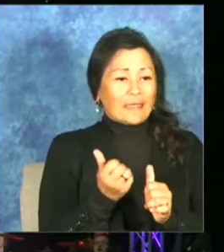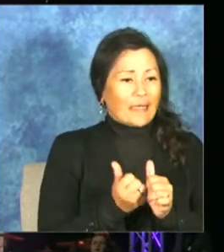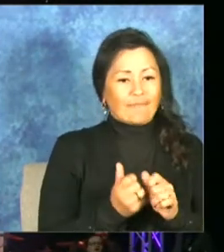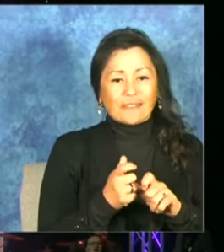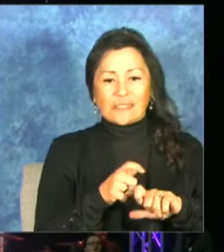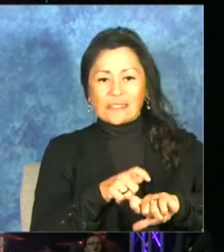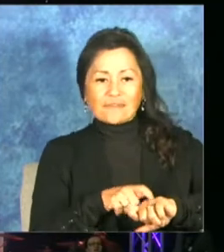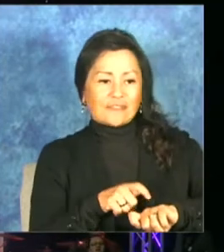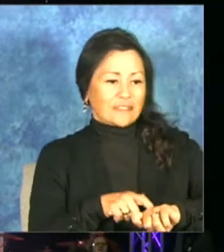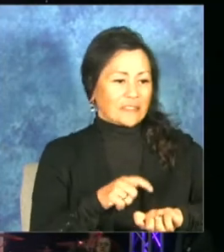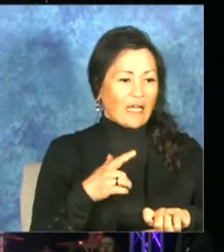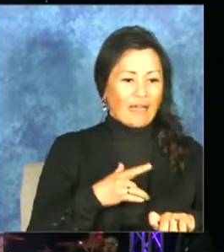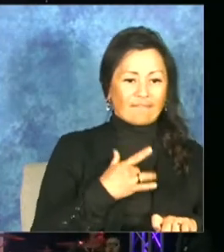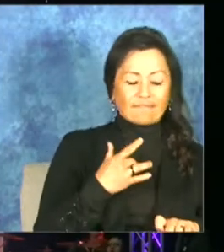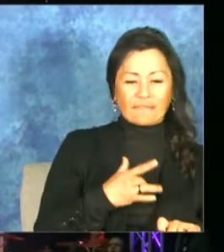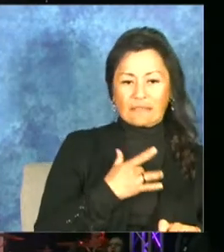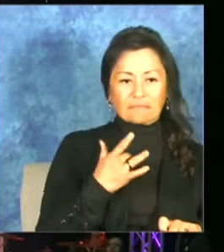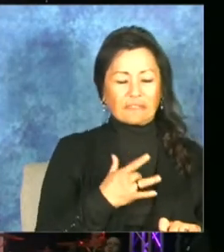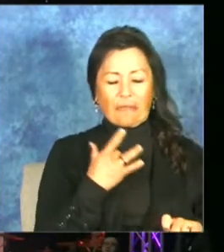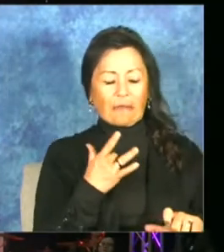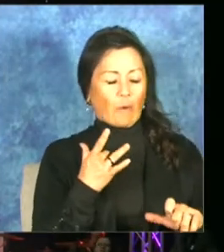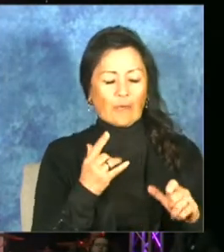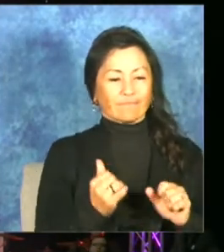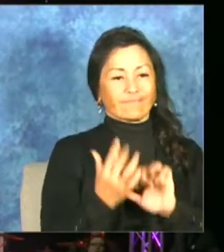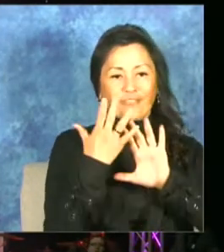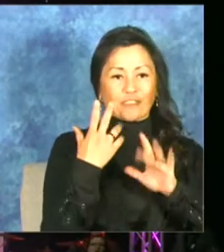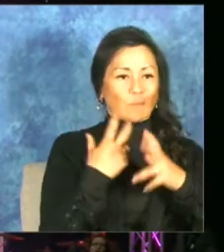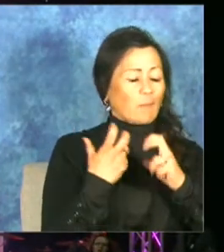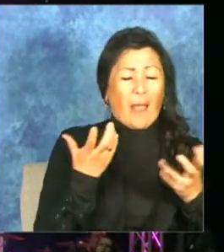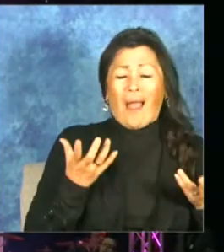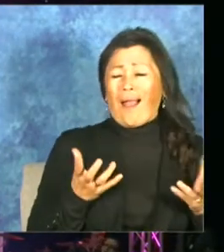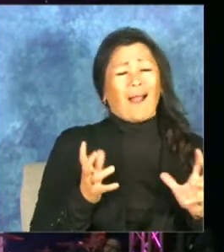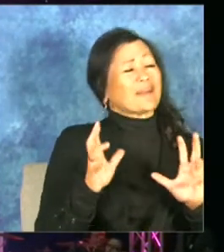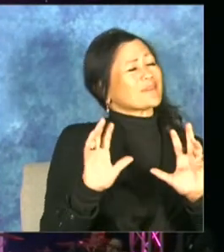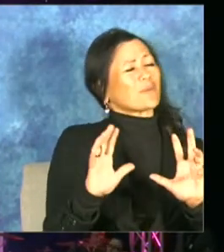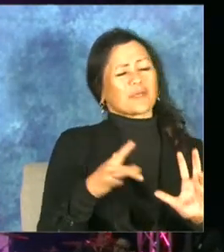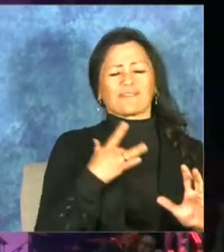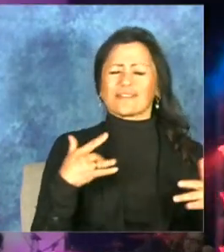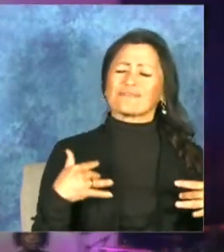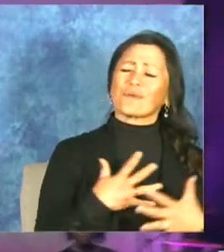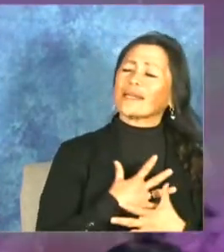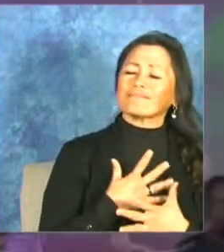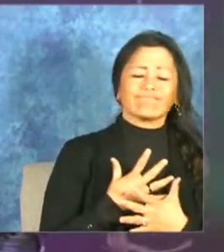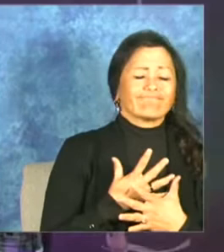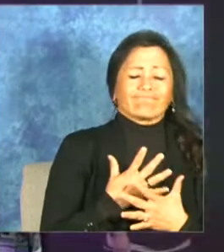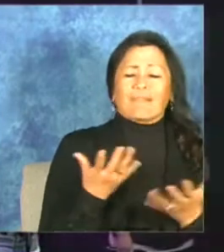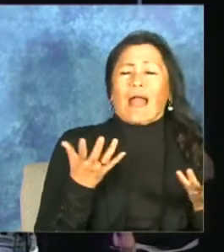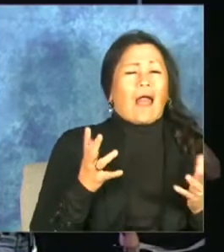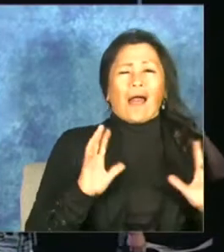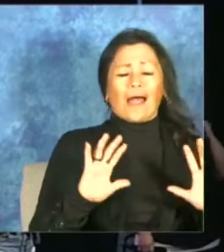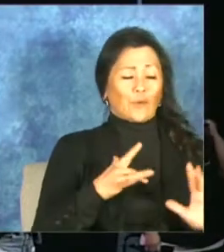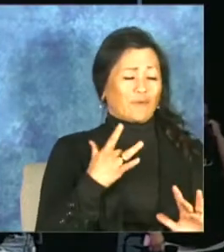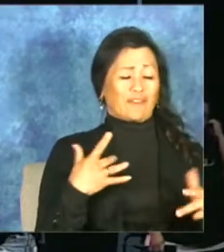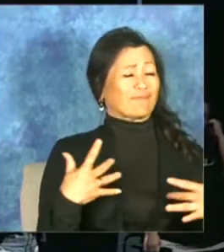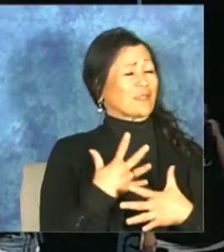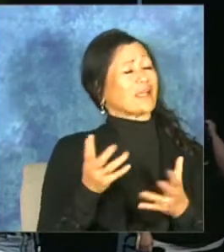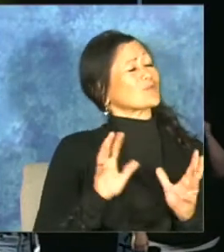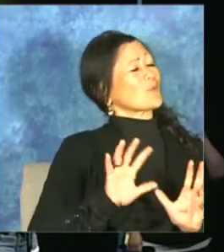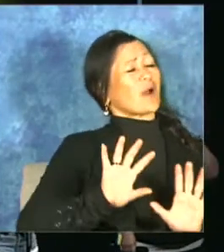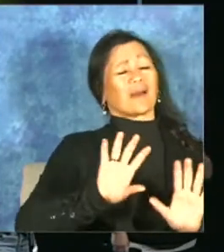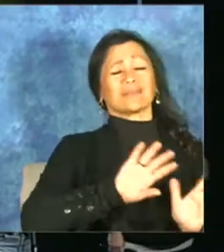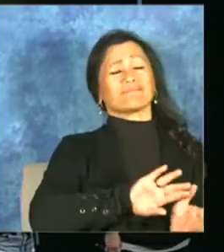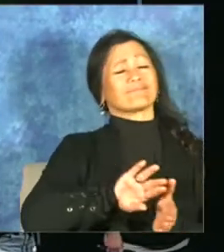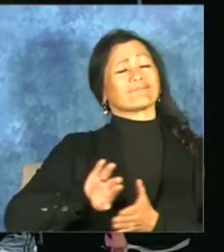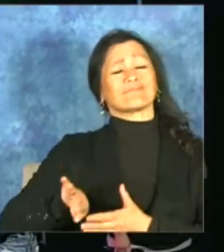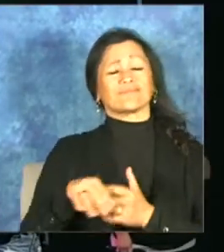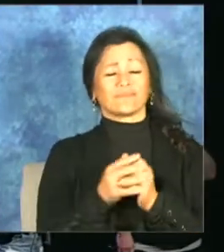Every time I face the waves, I don't want to be afraid. Oh, I don't want to